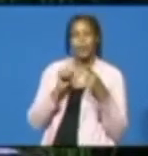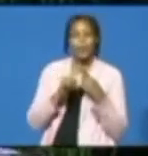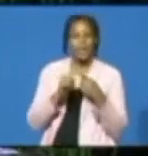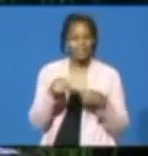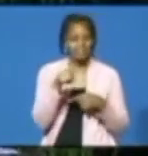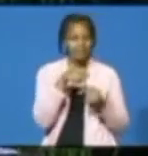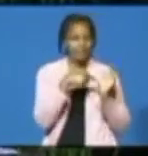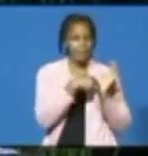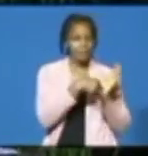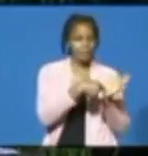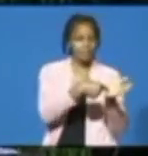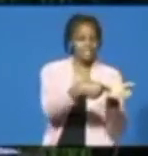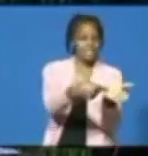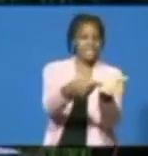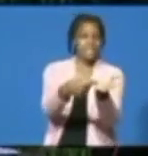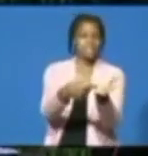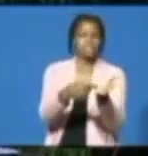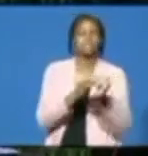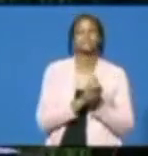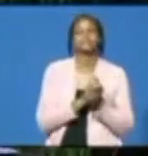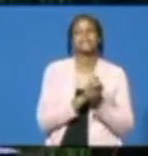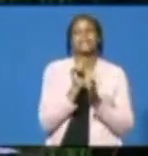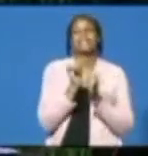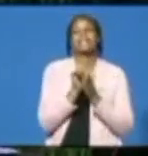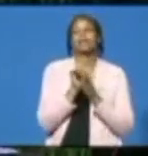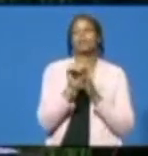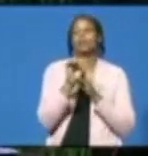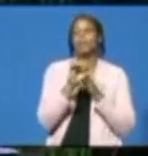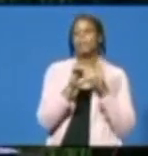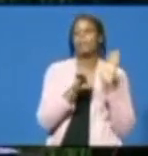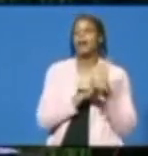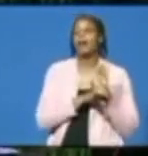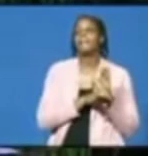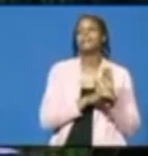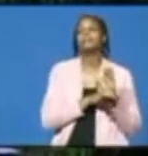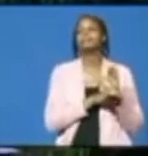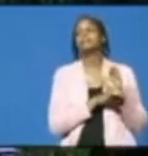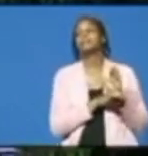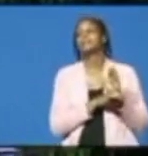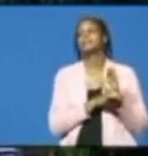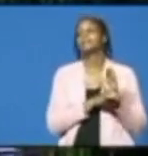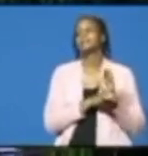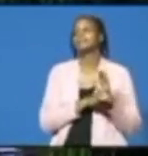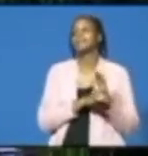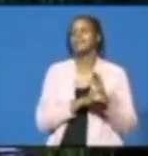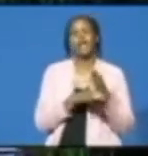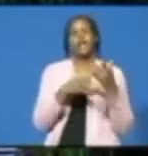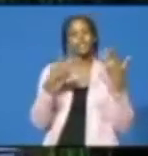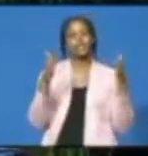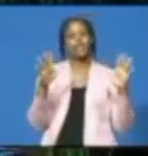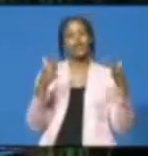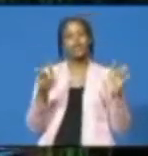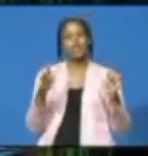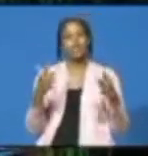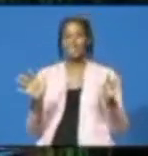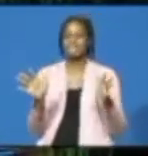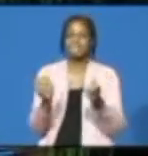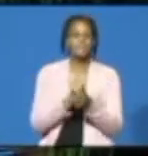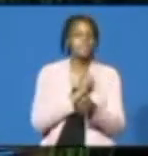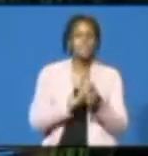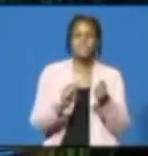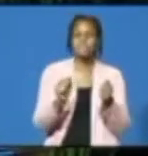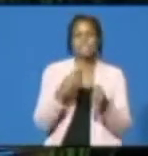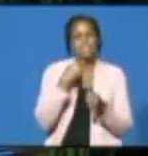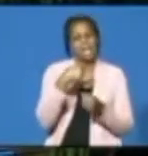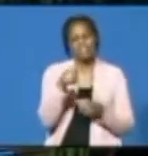present that the commandments are done away with,